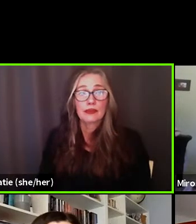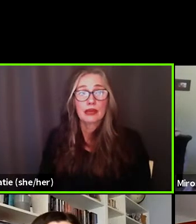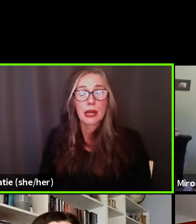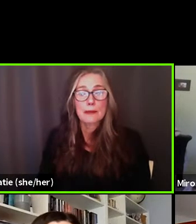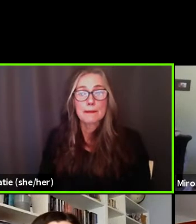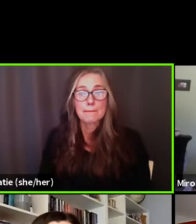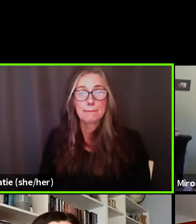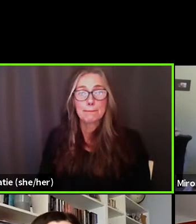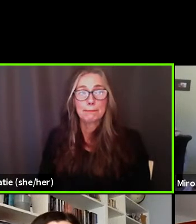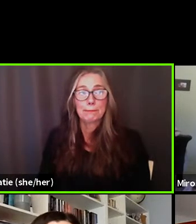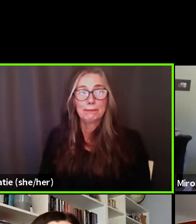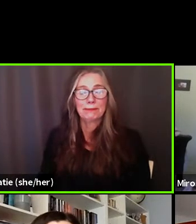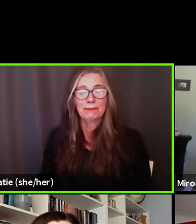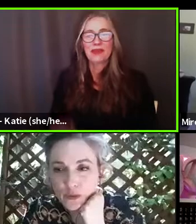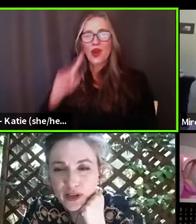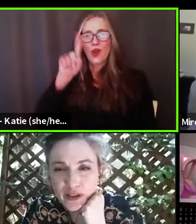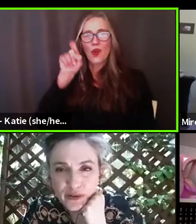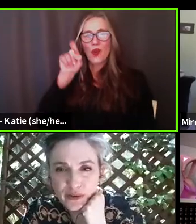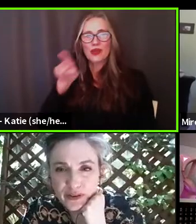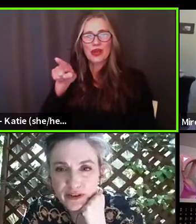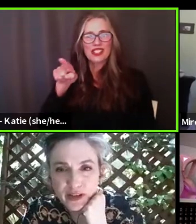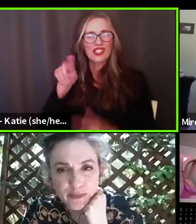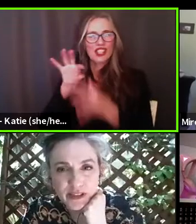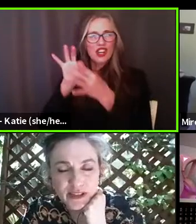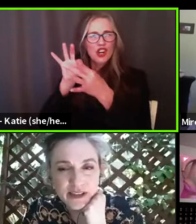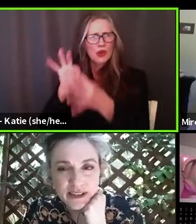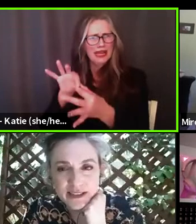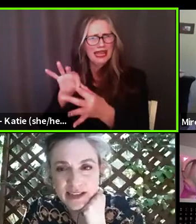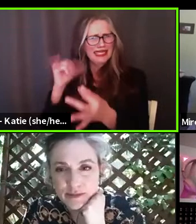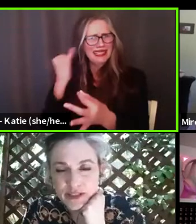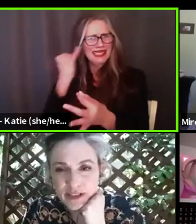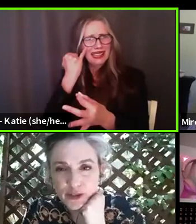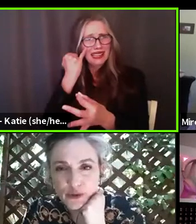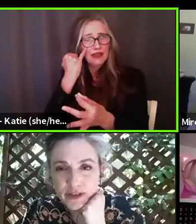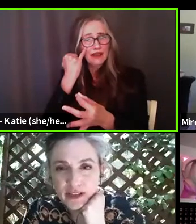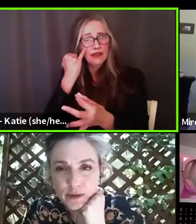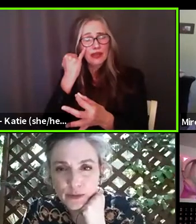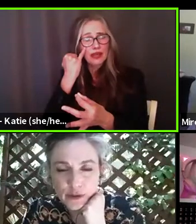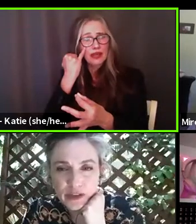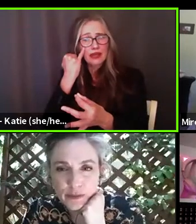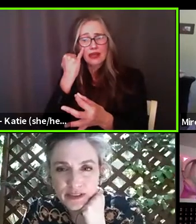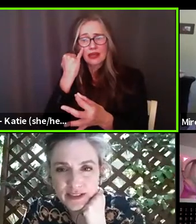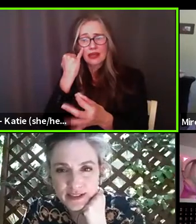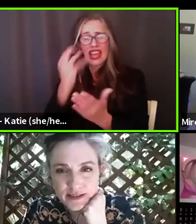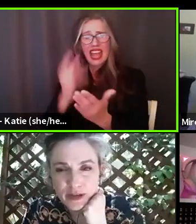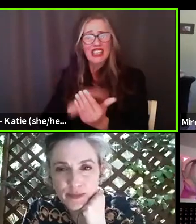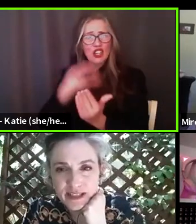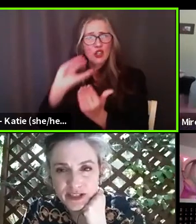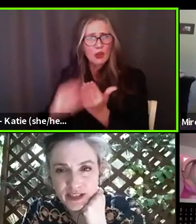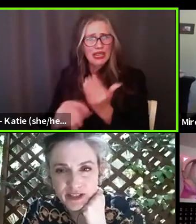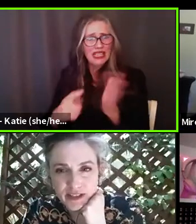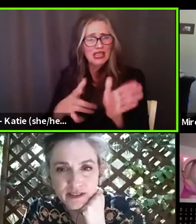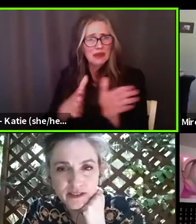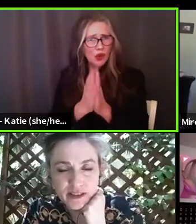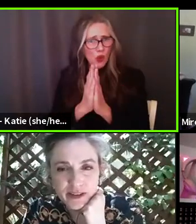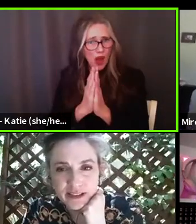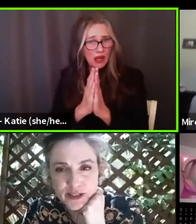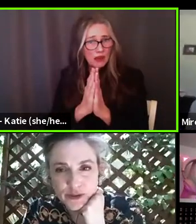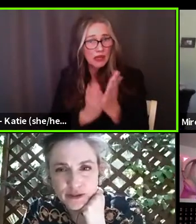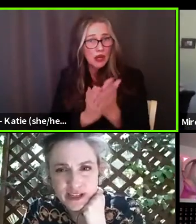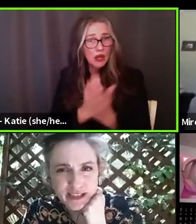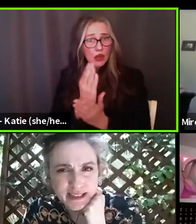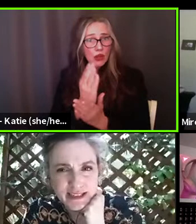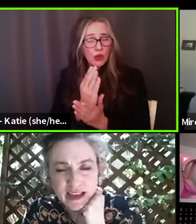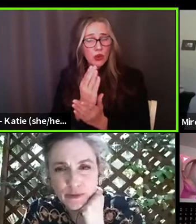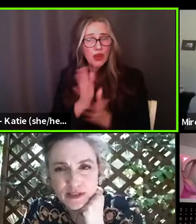was one question posed in chat that about whether there had been an attempt to get a curriculum requirement in public education around the